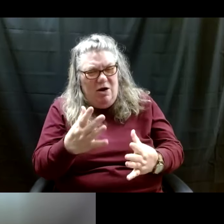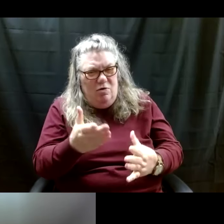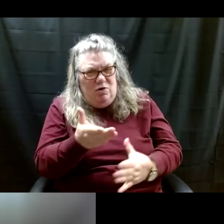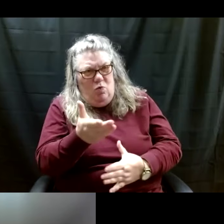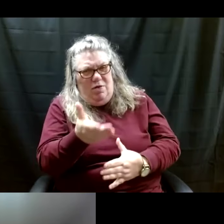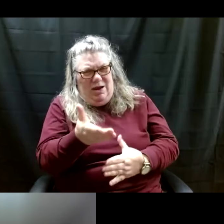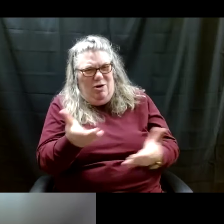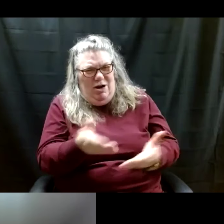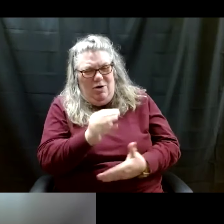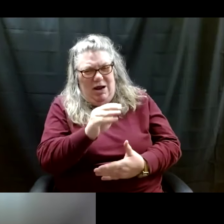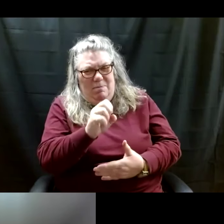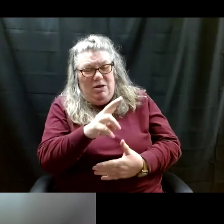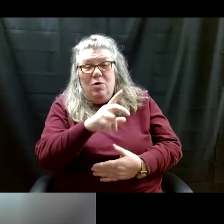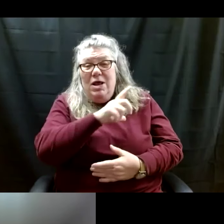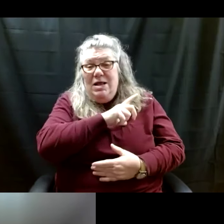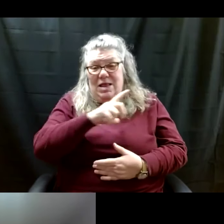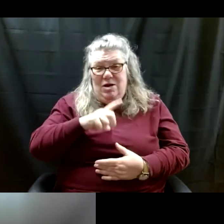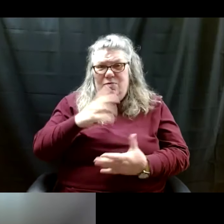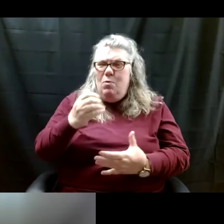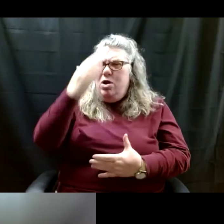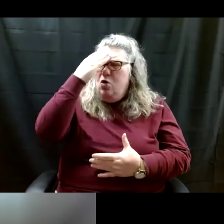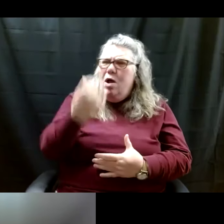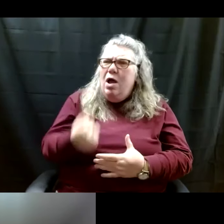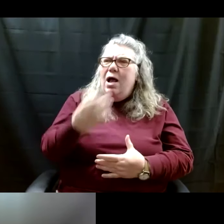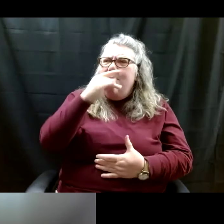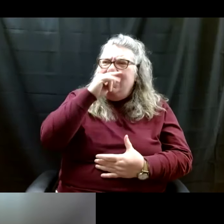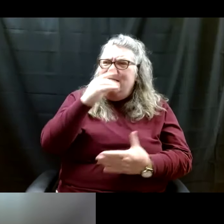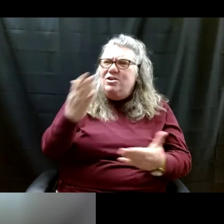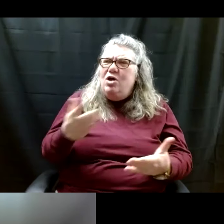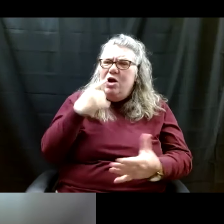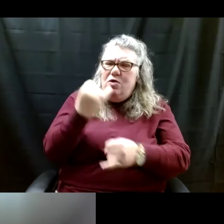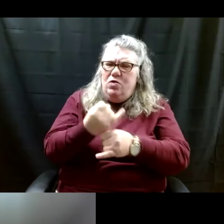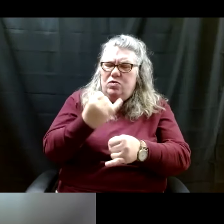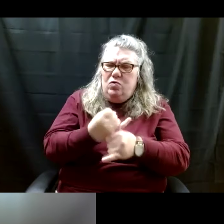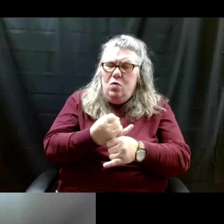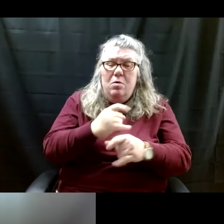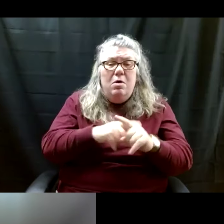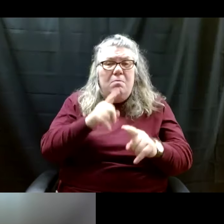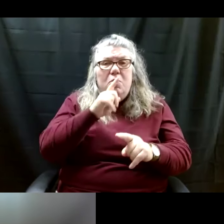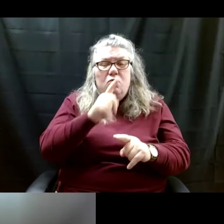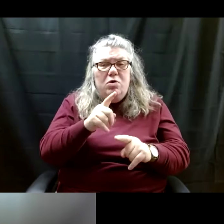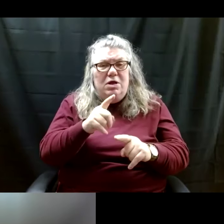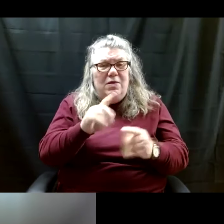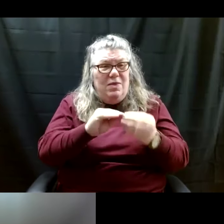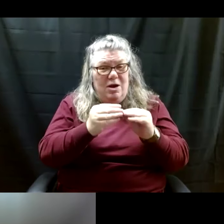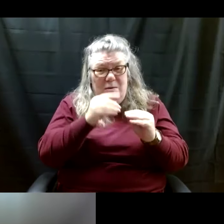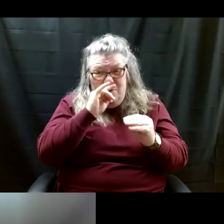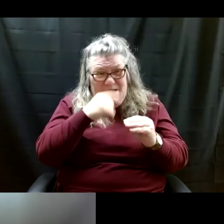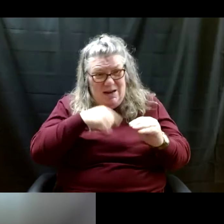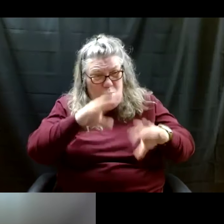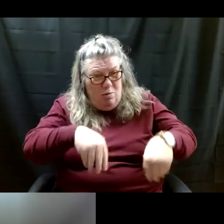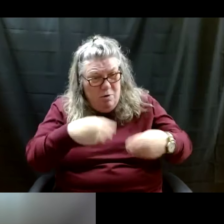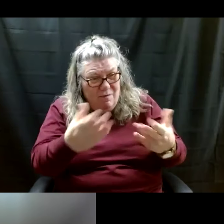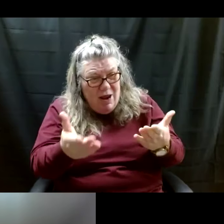they, legislatively, they always want to know how many kids are on campus at the school, but really the amount of kids that we are